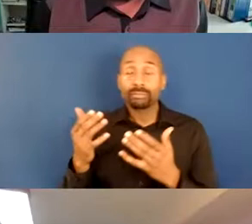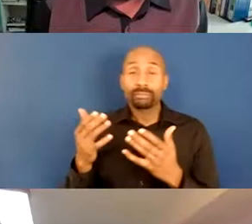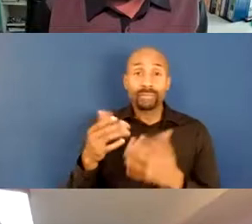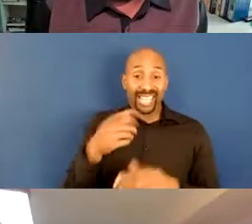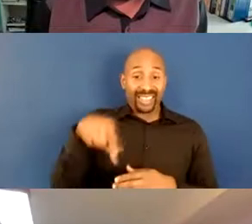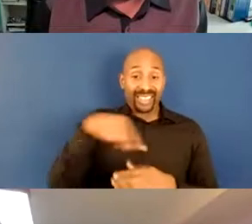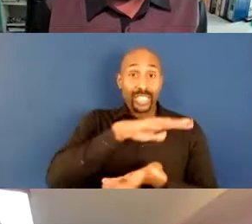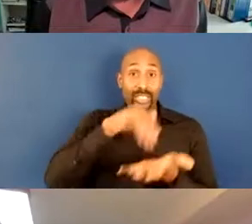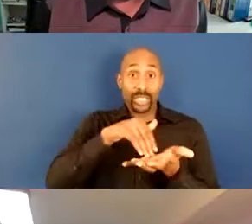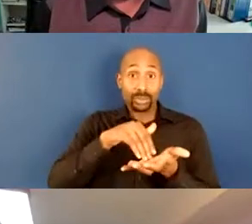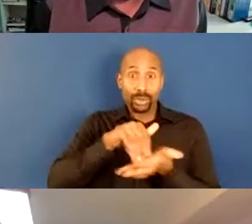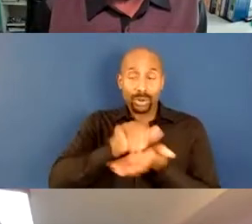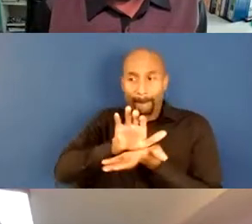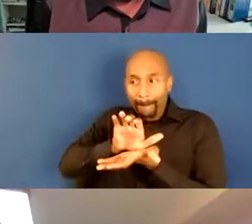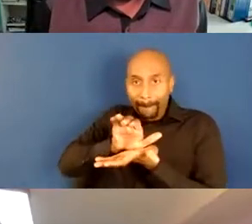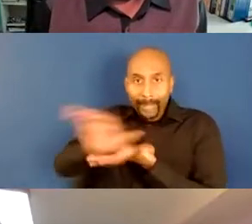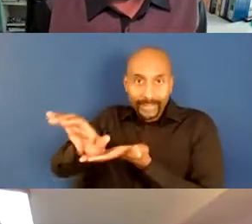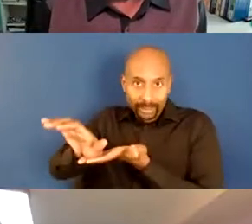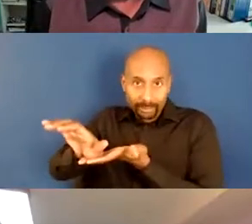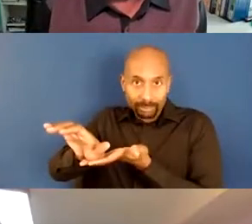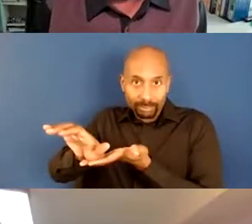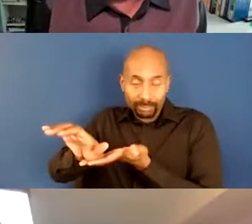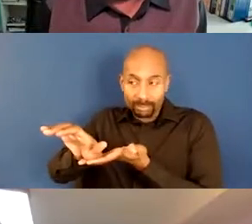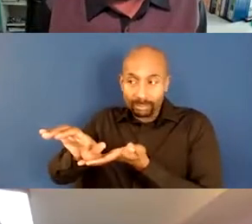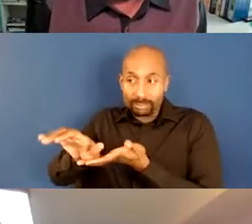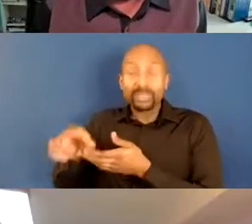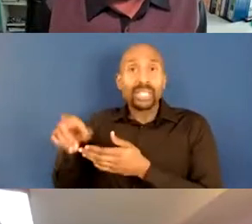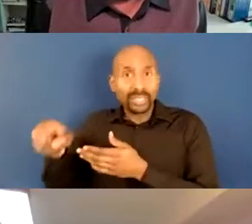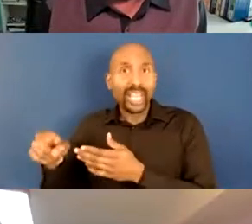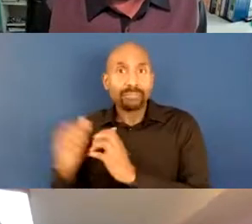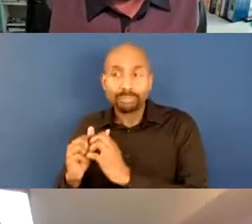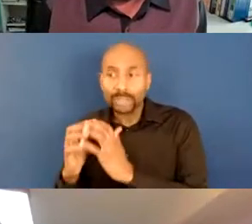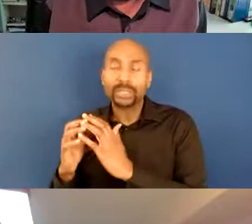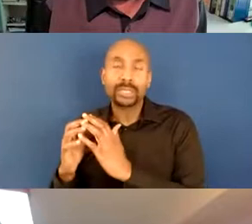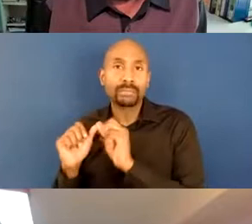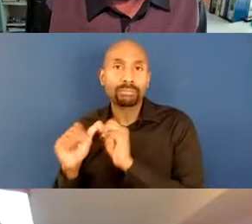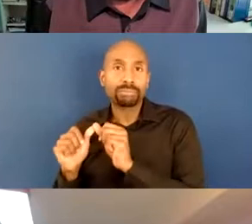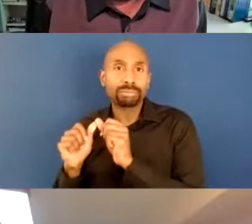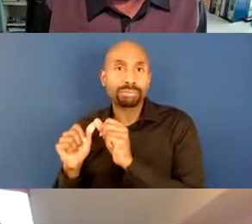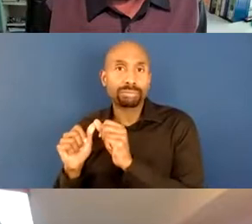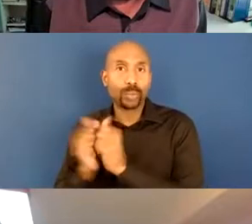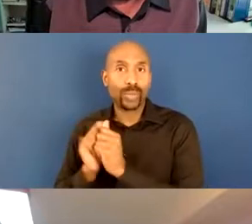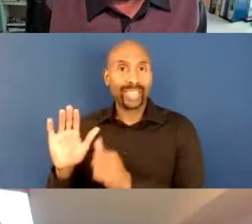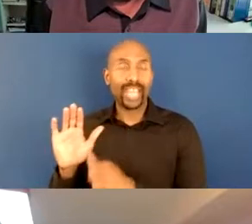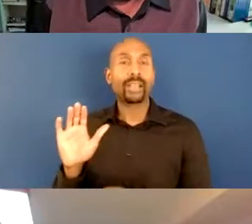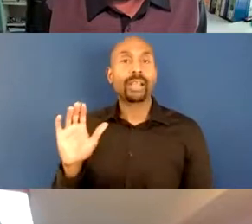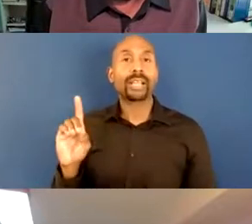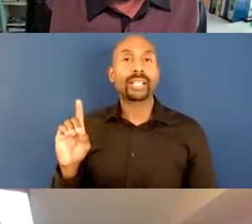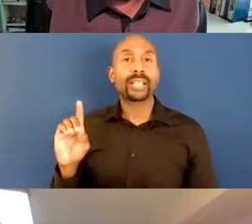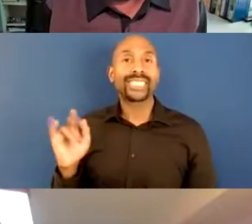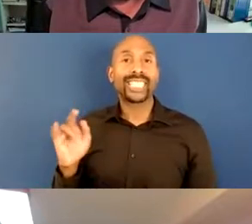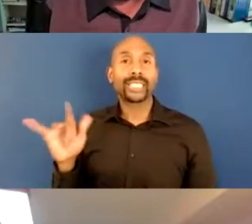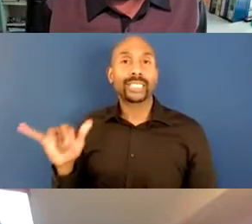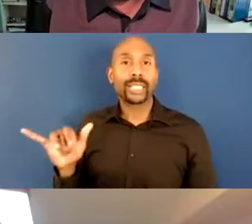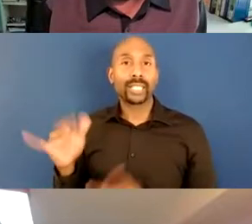and have found a way to sustain themselves with dignity? Because more than anything else, this is about dignity, not development.